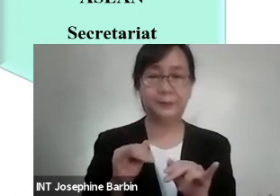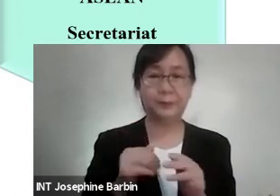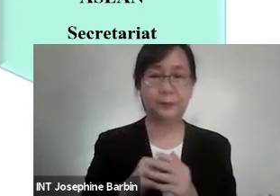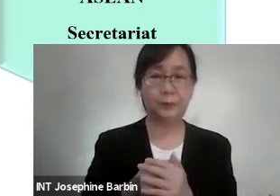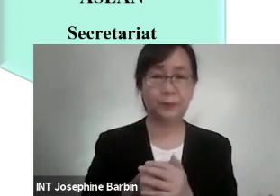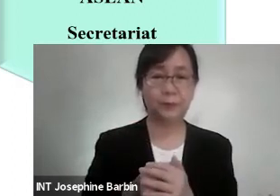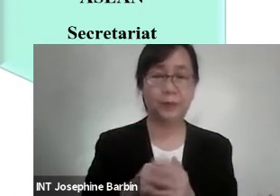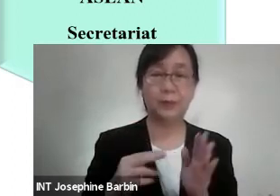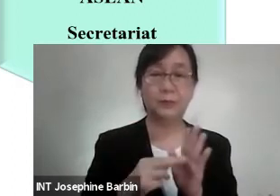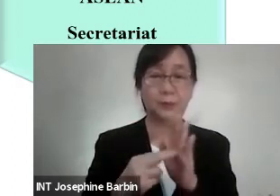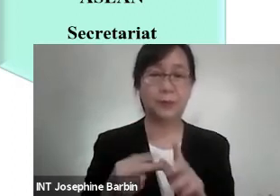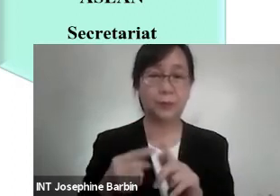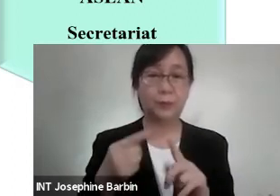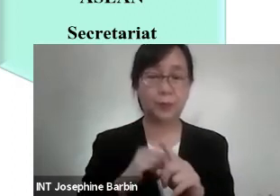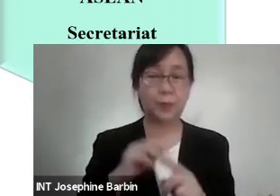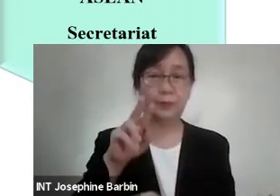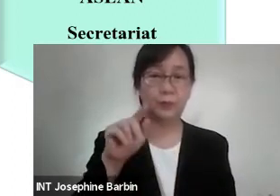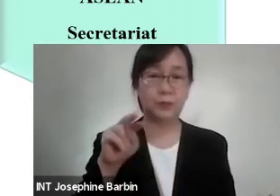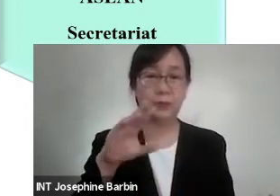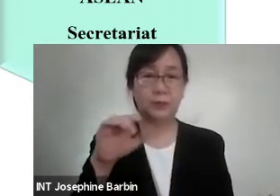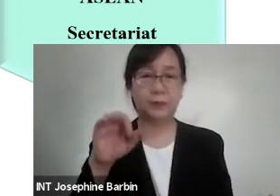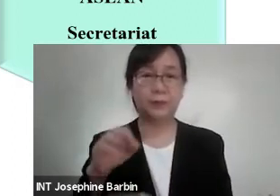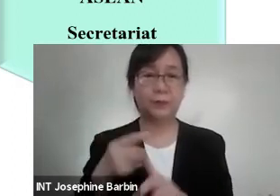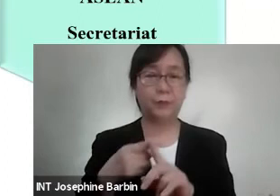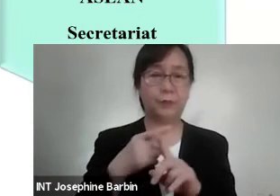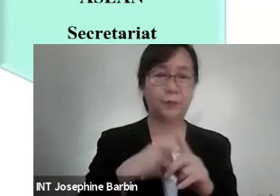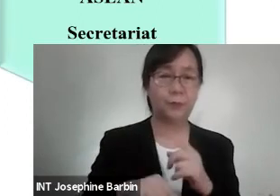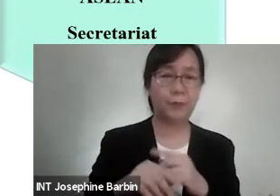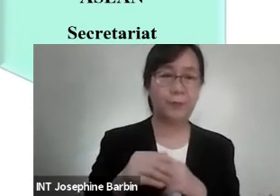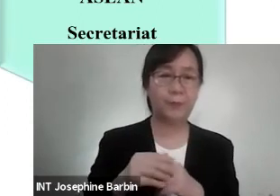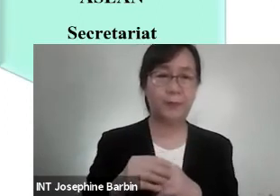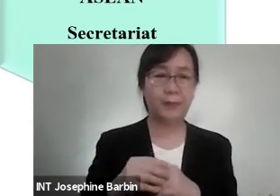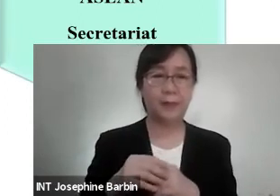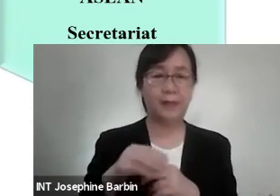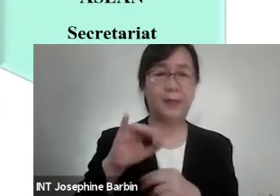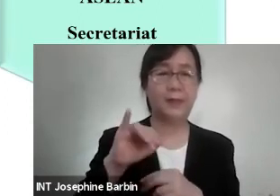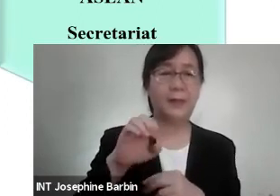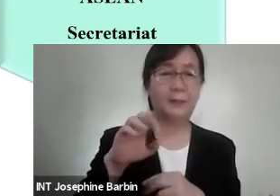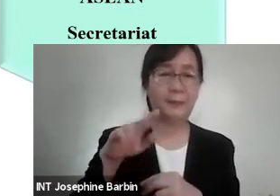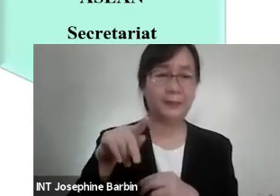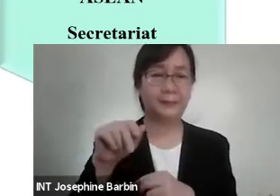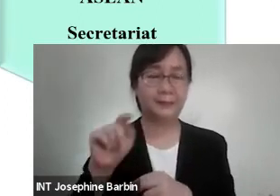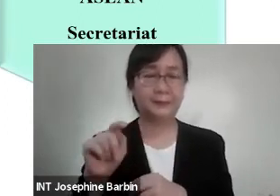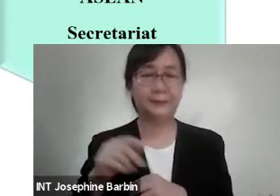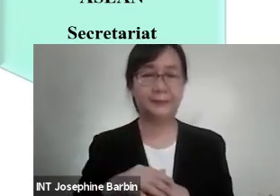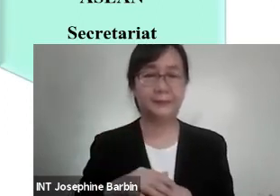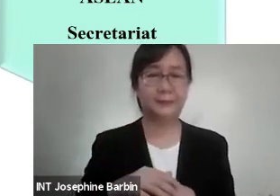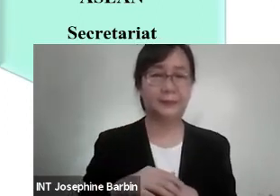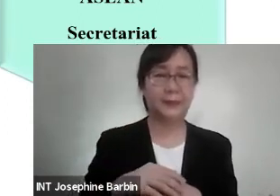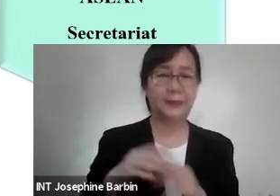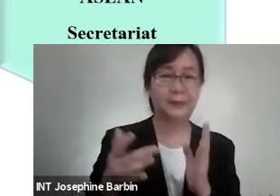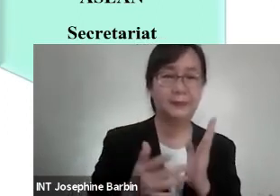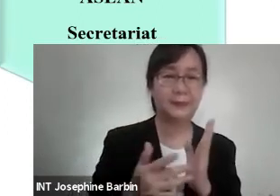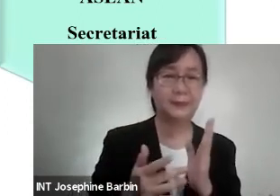one representative from UNICEF, and one representative from ECPAT, and also technical experts